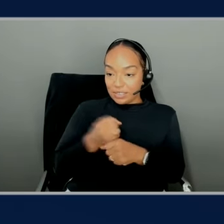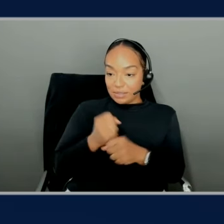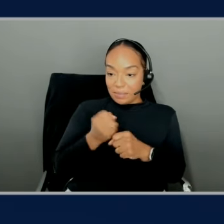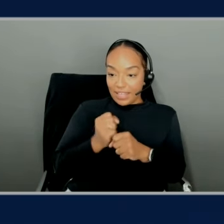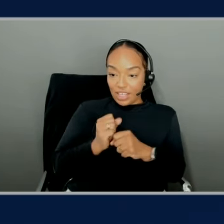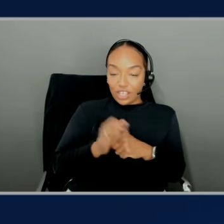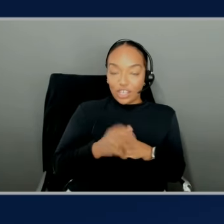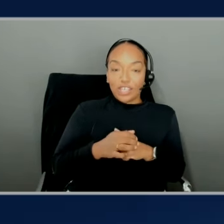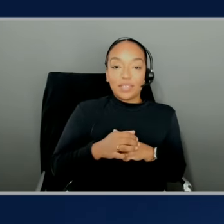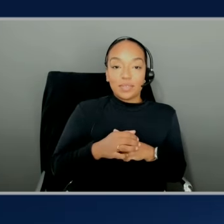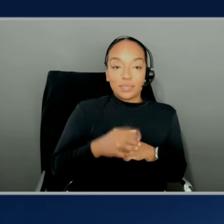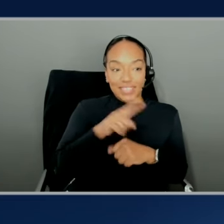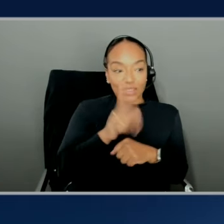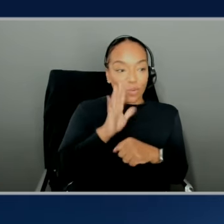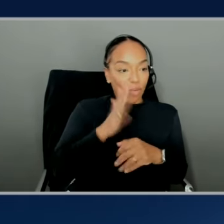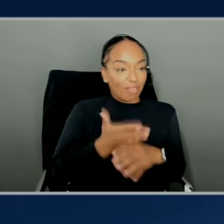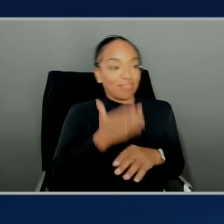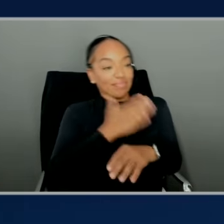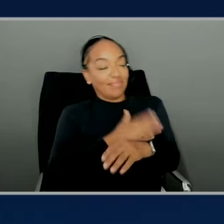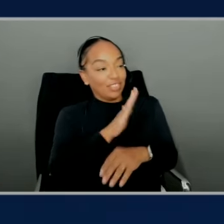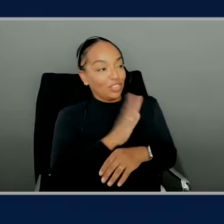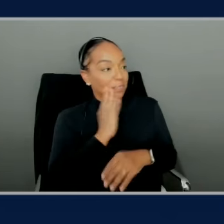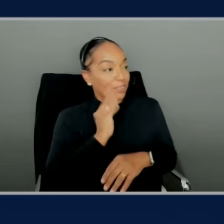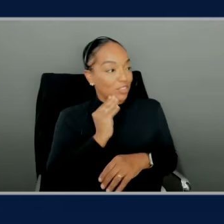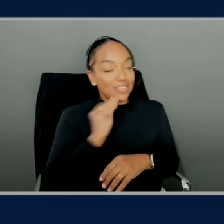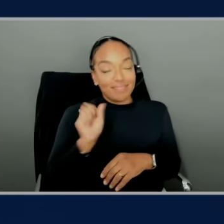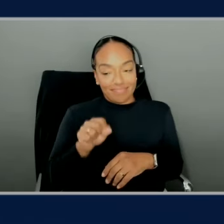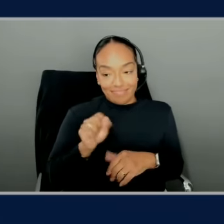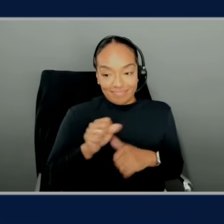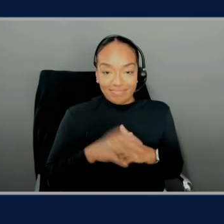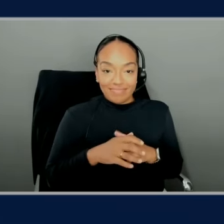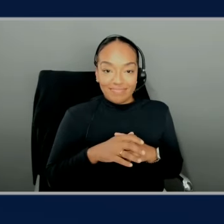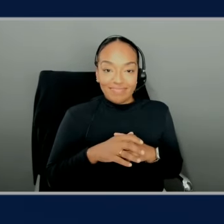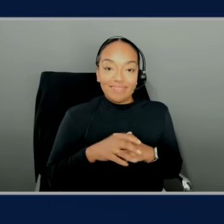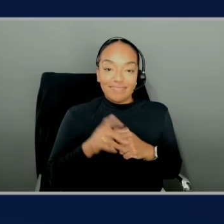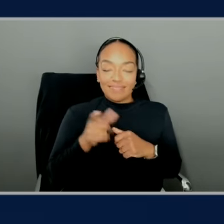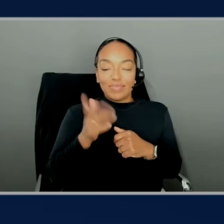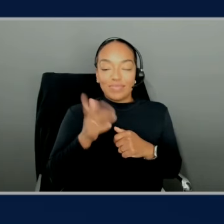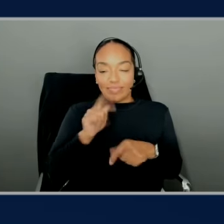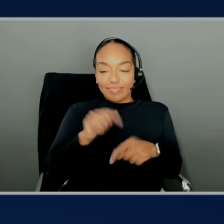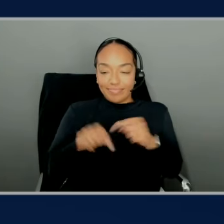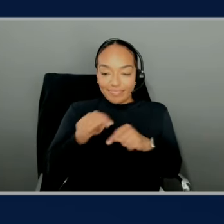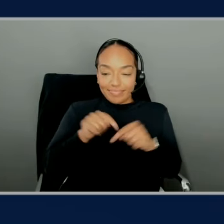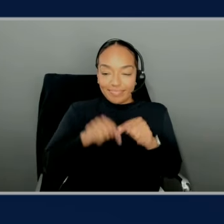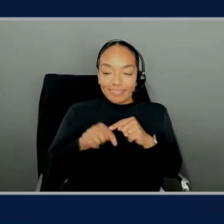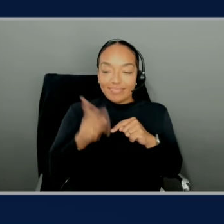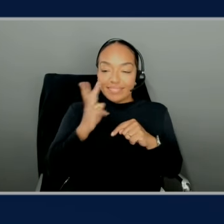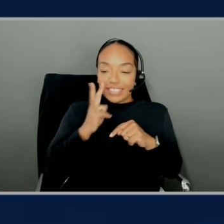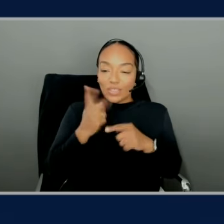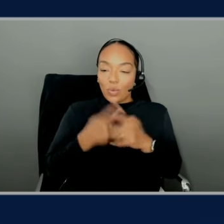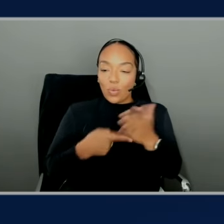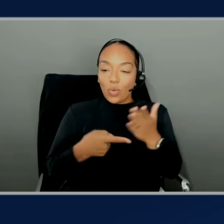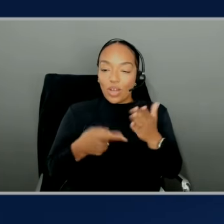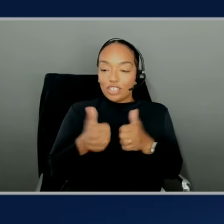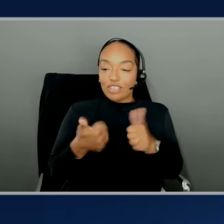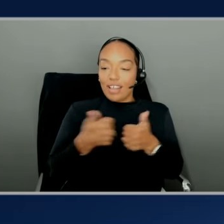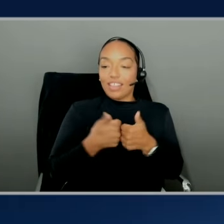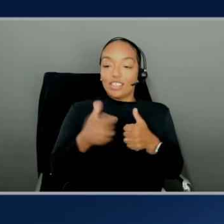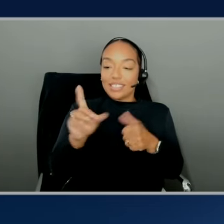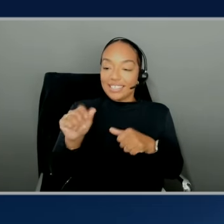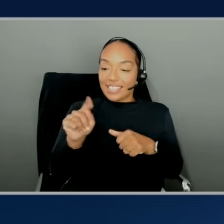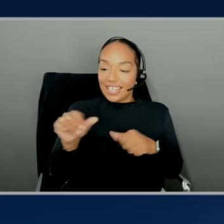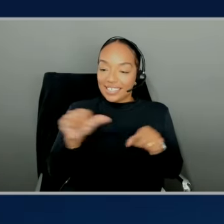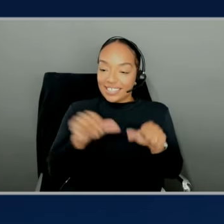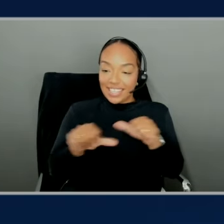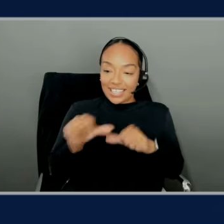This enhances that experience. Yeah. Yes? I would say there are a couple of things. Let's take a step back and see, what are the challenges that data scientists and ML engineers